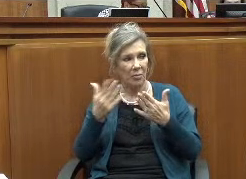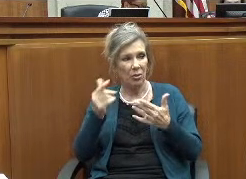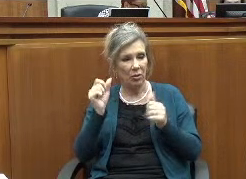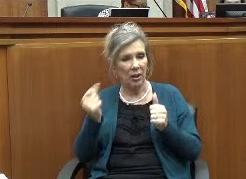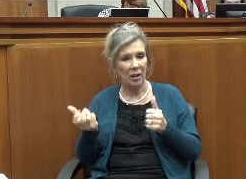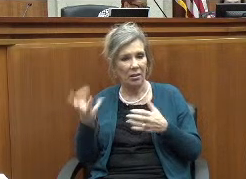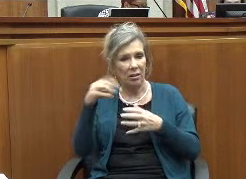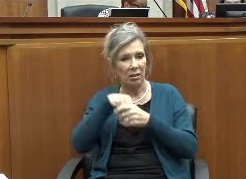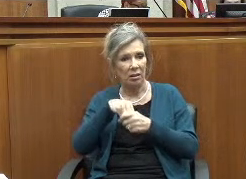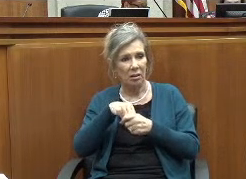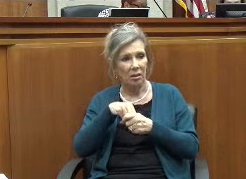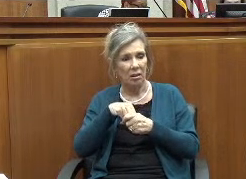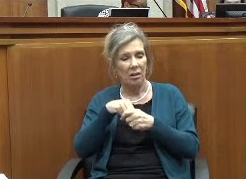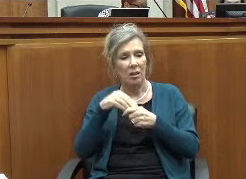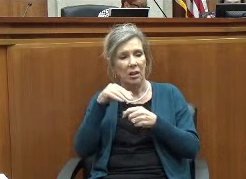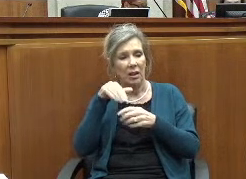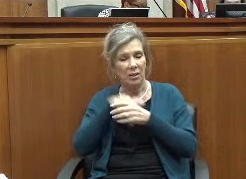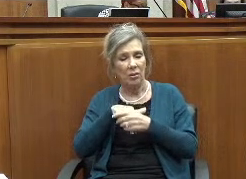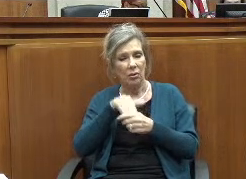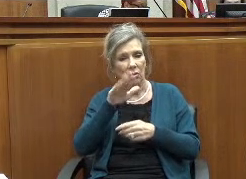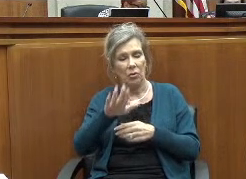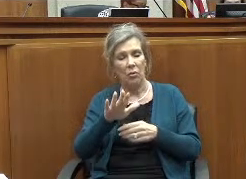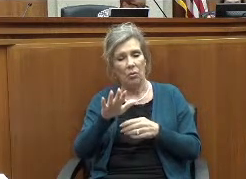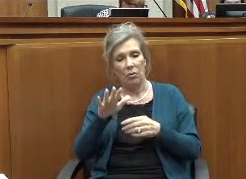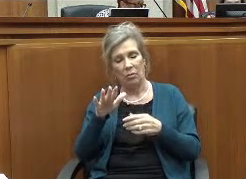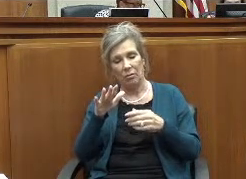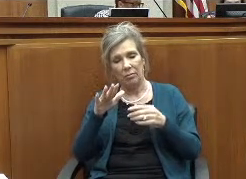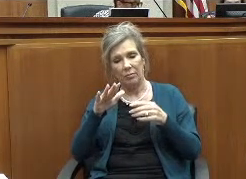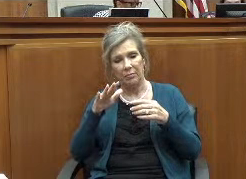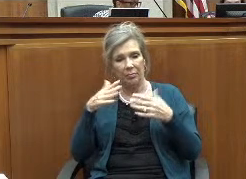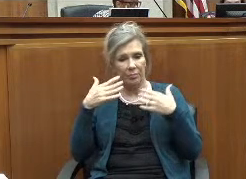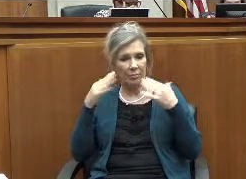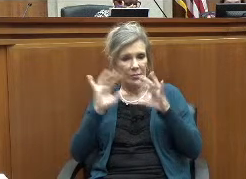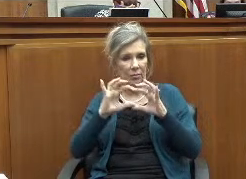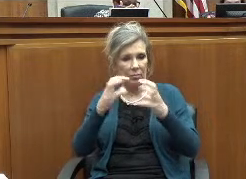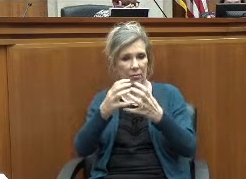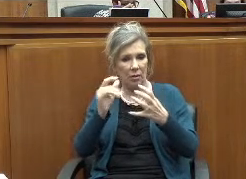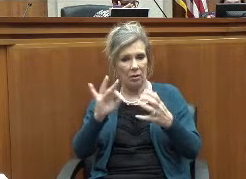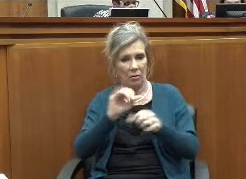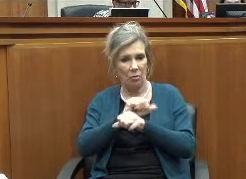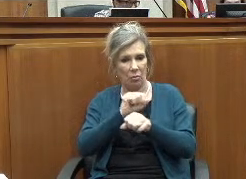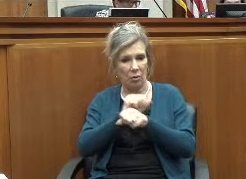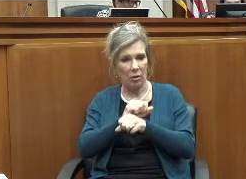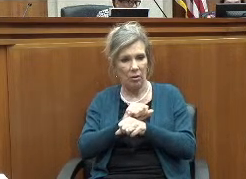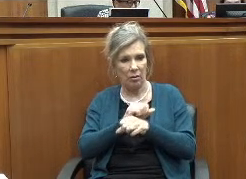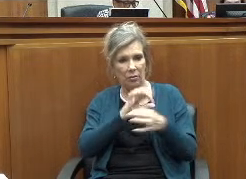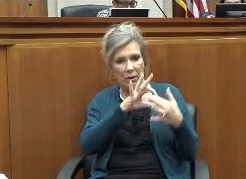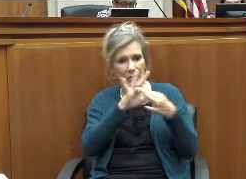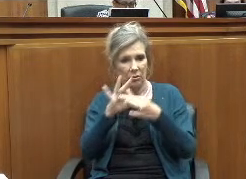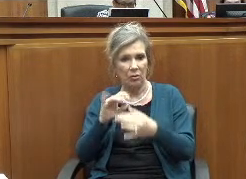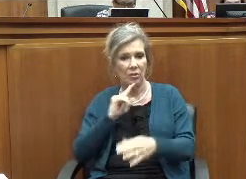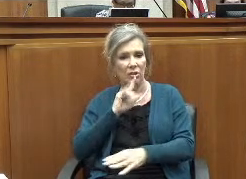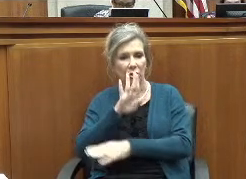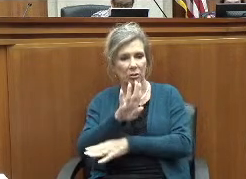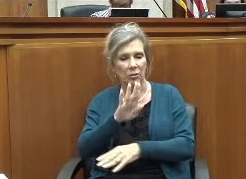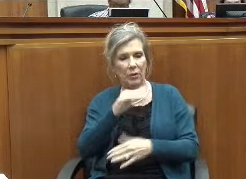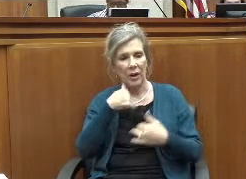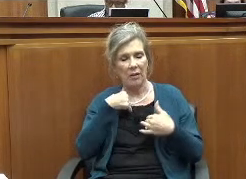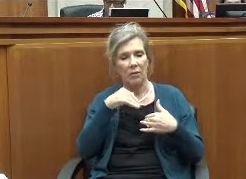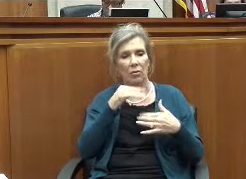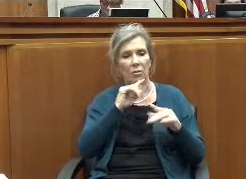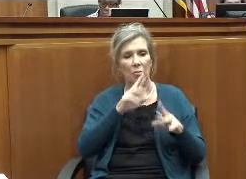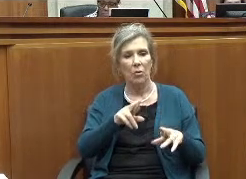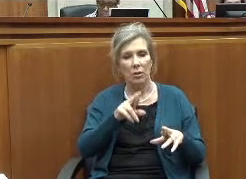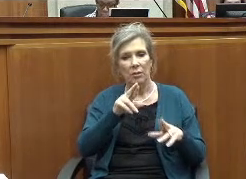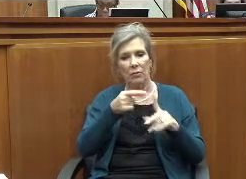your existing body of work relative to the assurances. I mean, we have the report from the auditor, we have the tools around